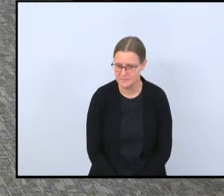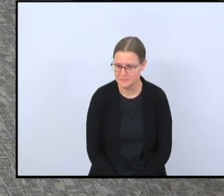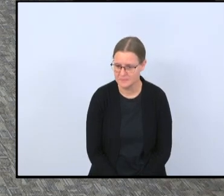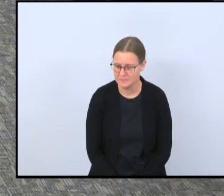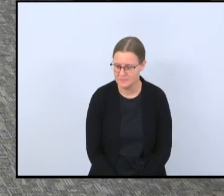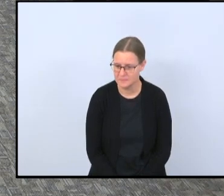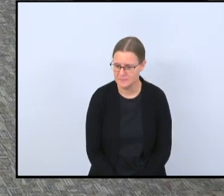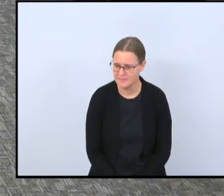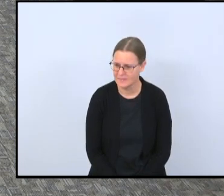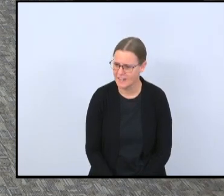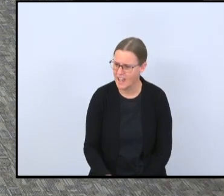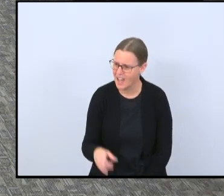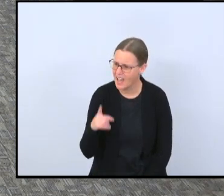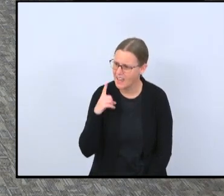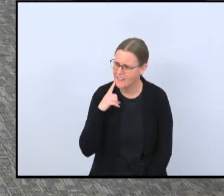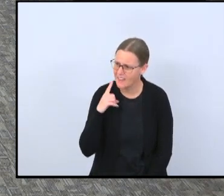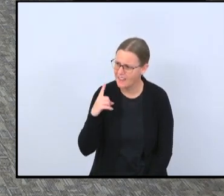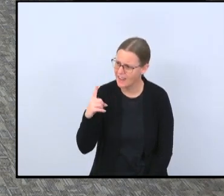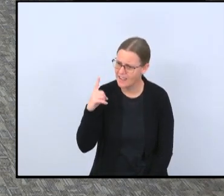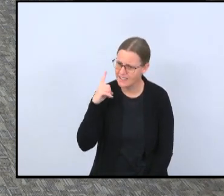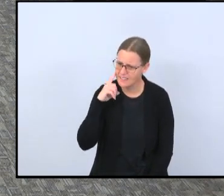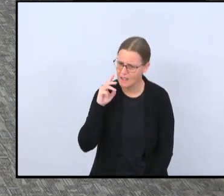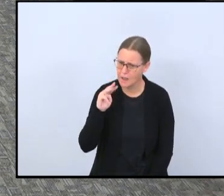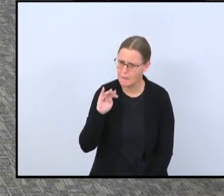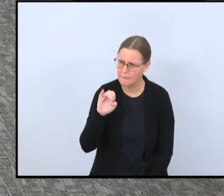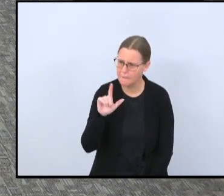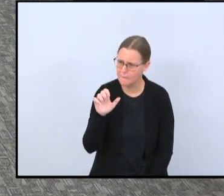And I believe I saw Paula Miller here.